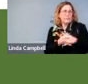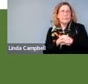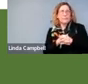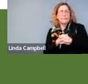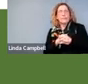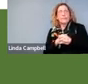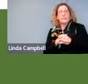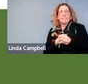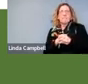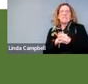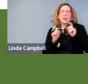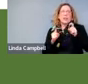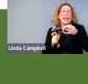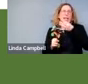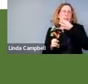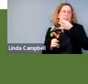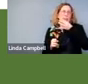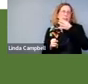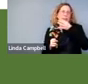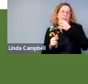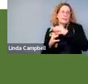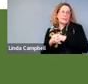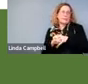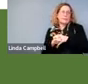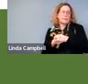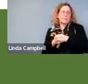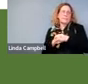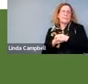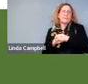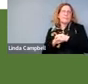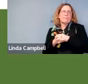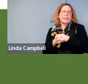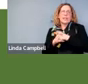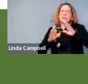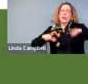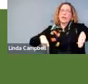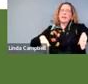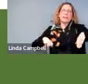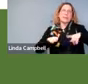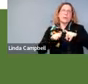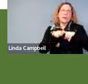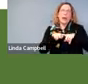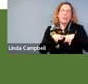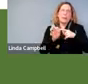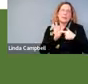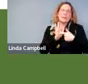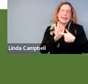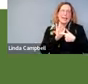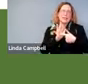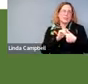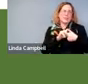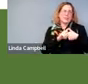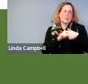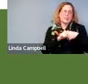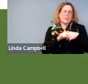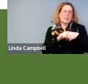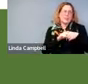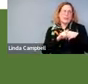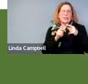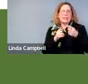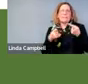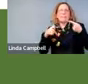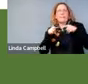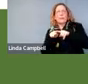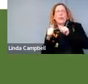But really, it is still expensive. You do need experts on your team to do the analysis. And it hasn't yet become